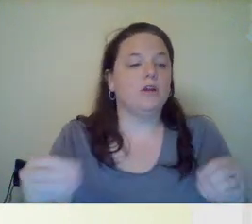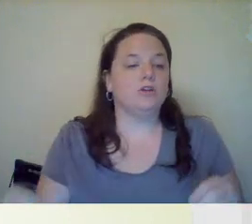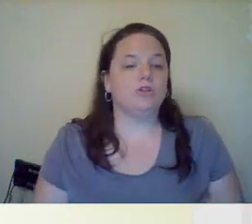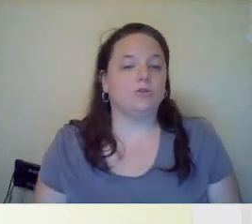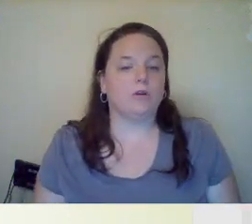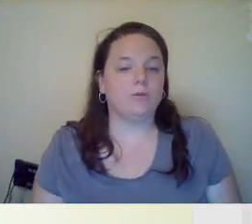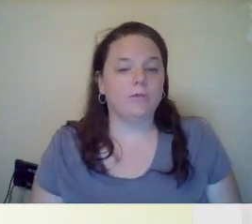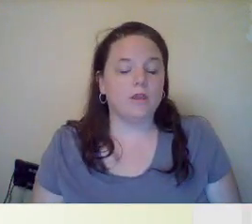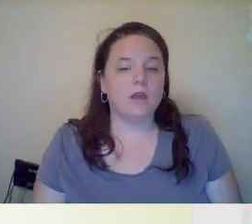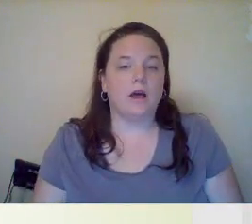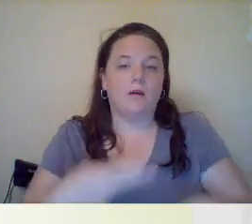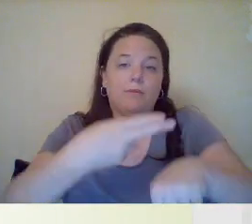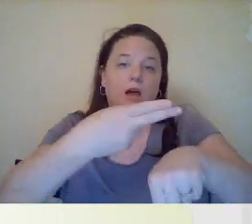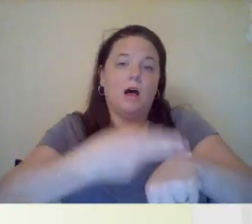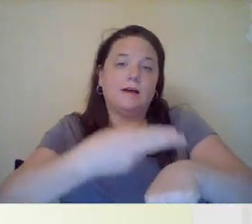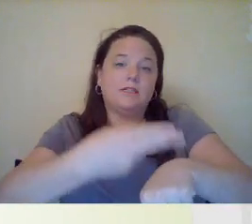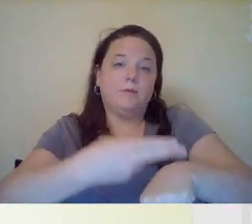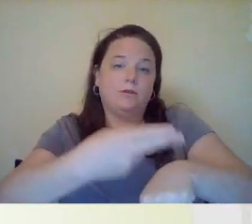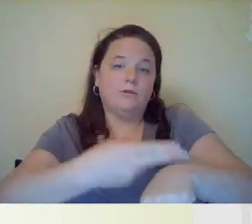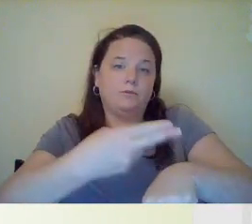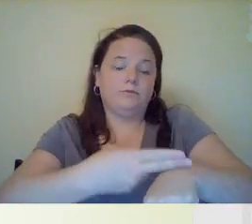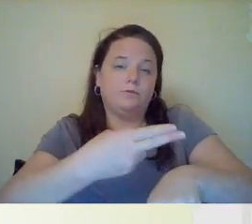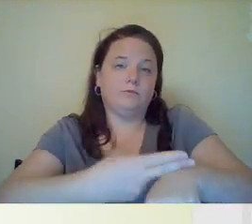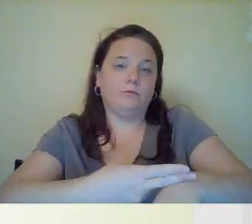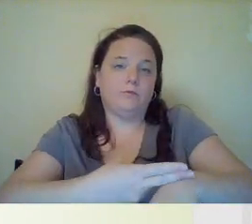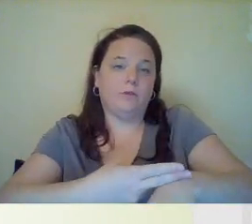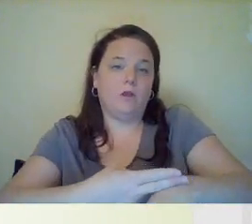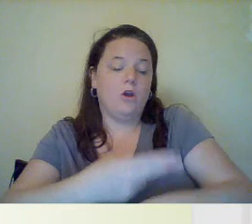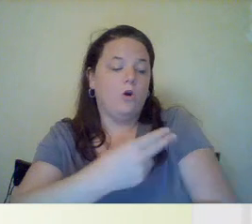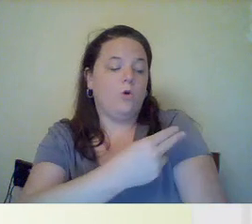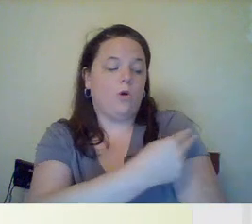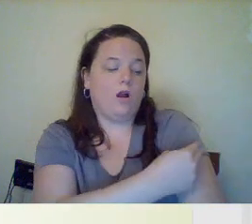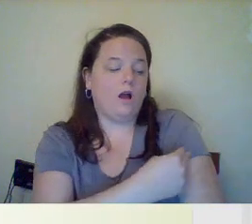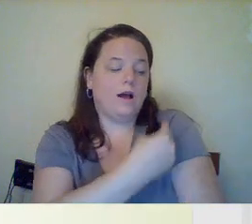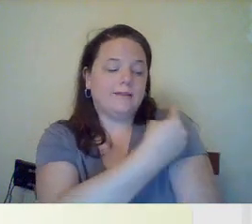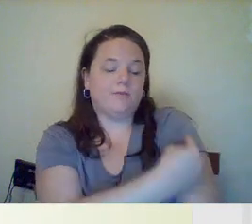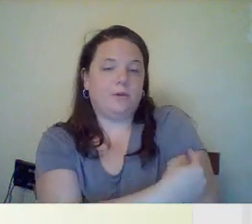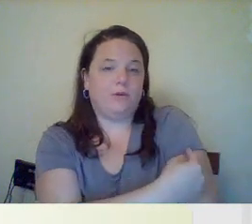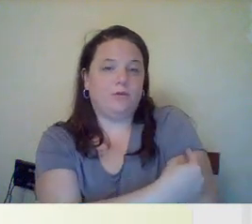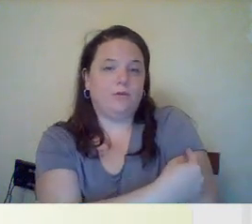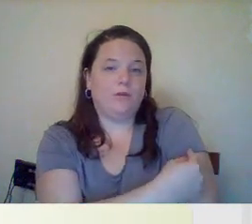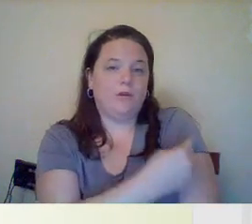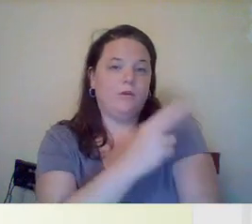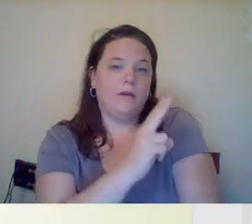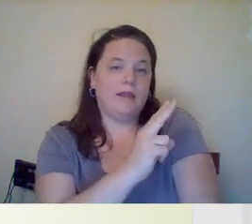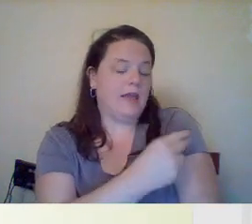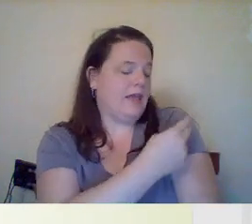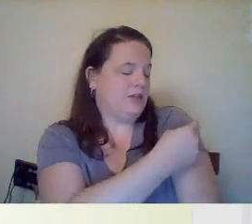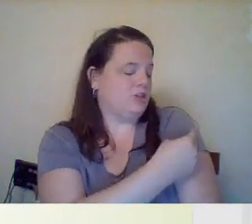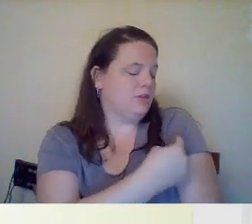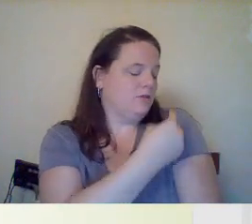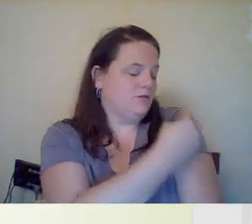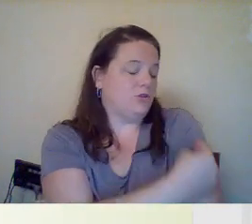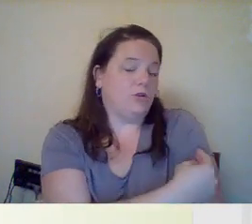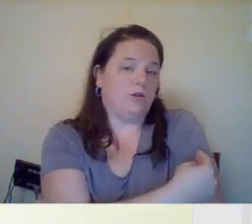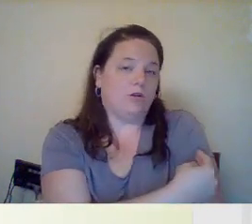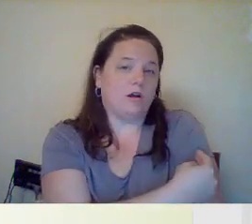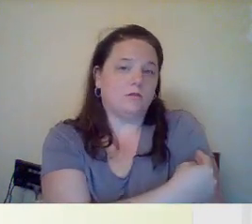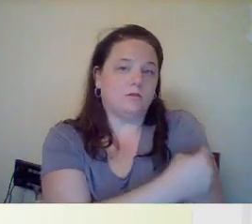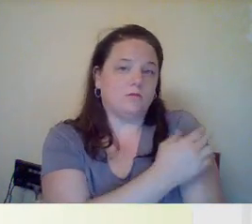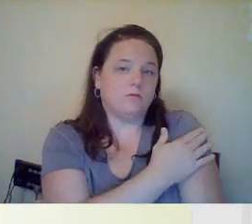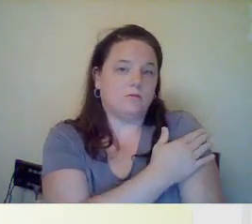it. Store. Hospital or hospital. Make an H and